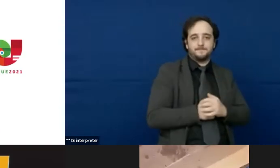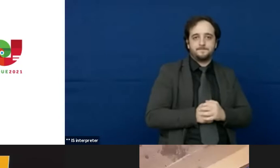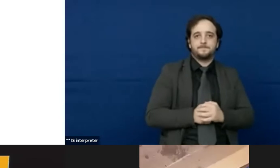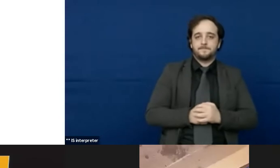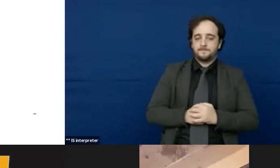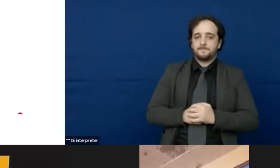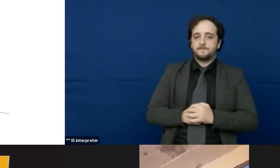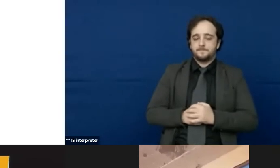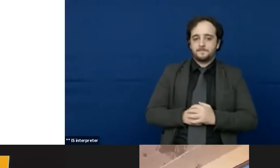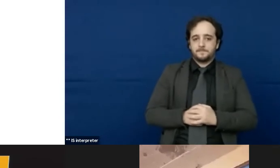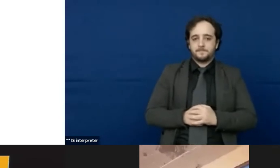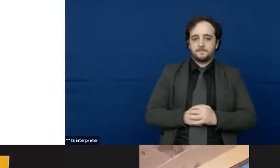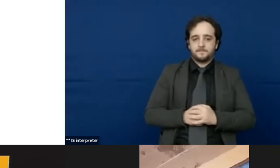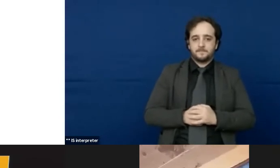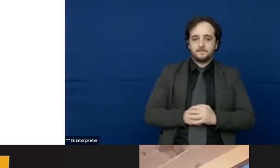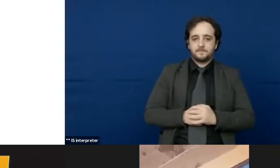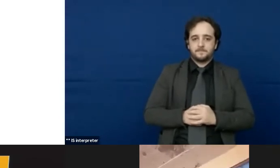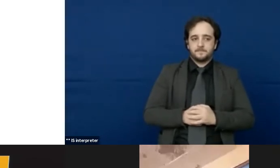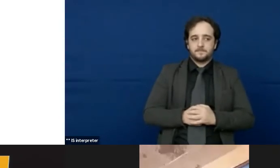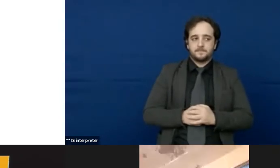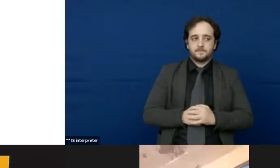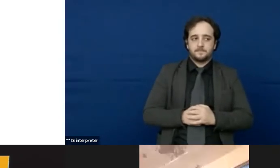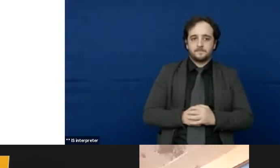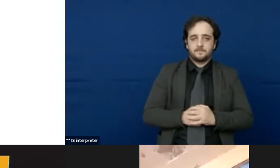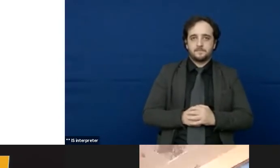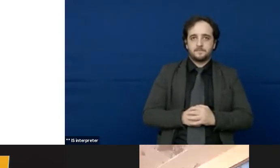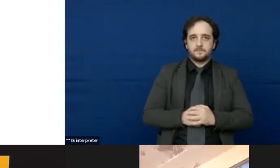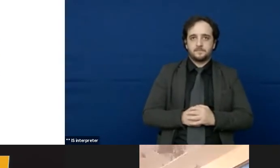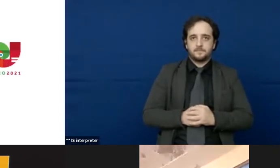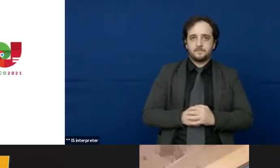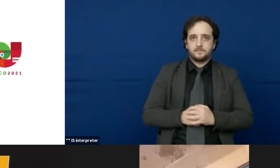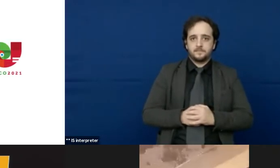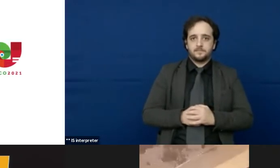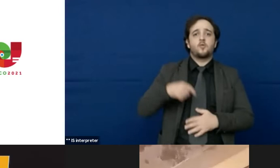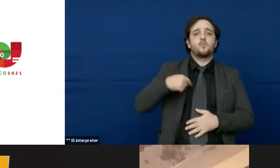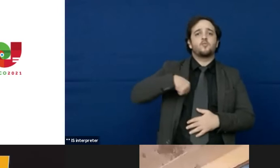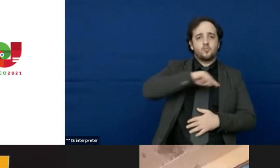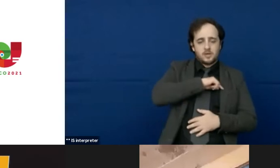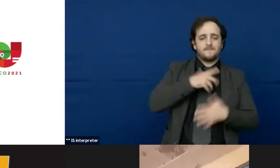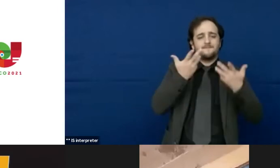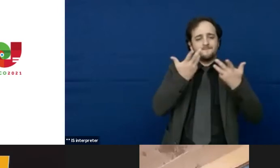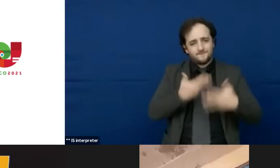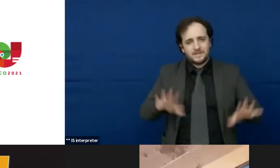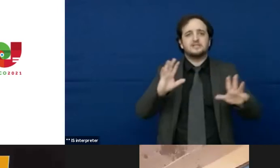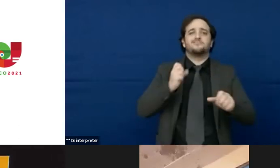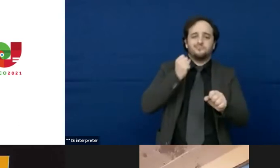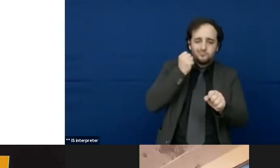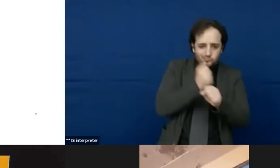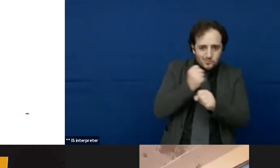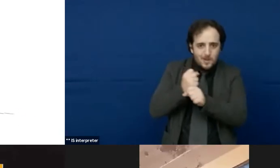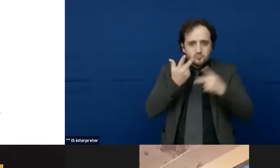COVID-19 challenges, the WIRO Commission came up with a special COVID-19 Community Resilience